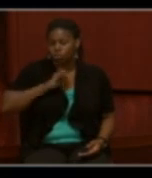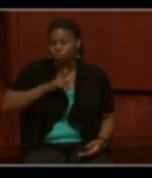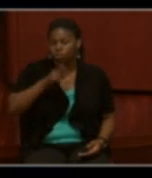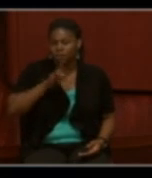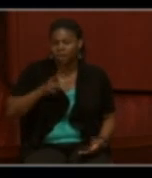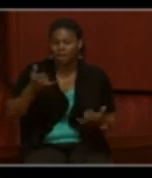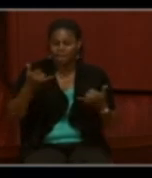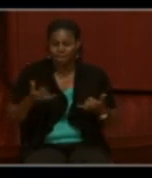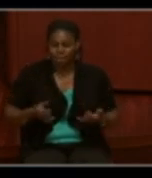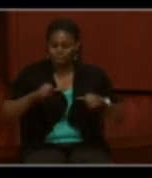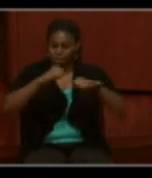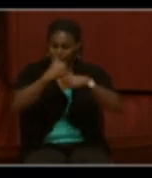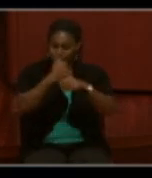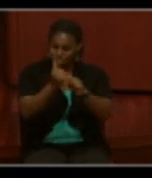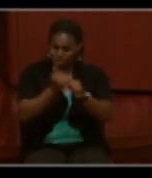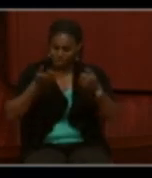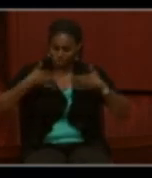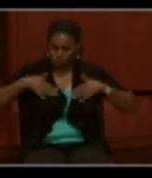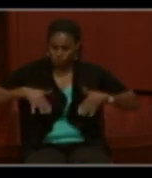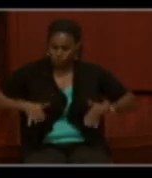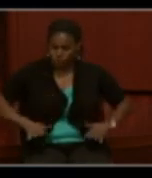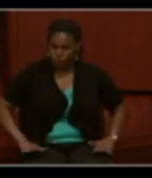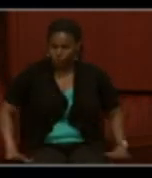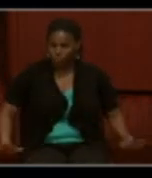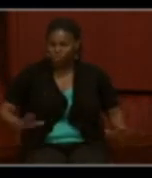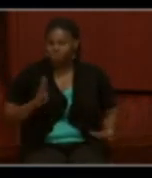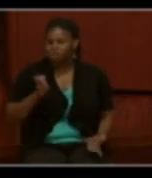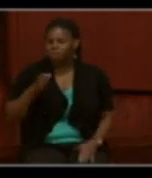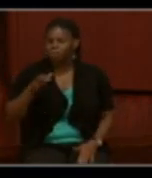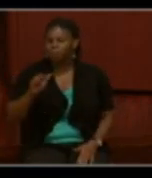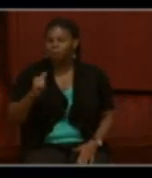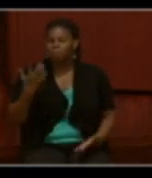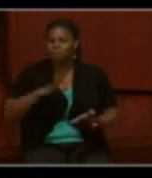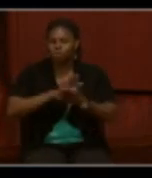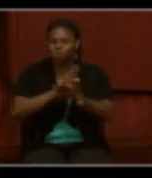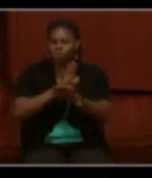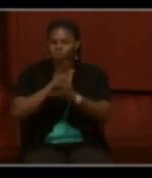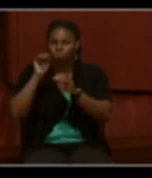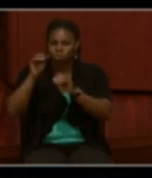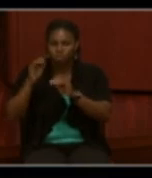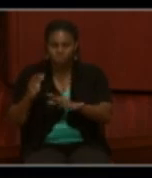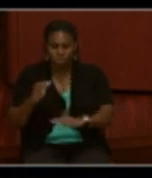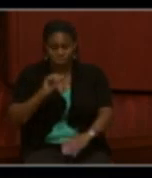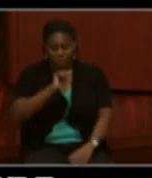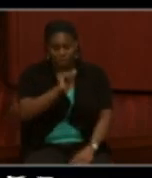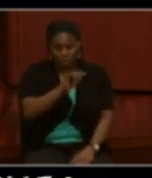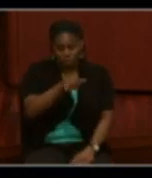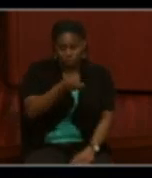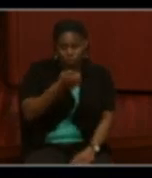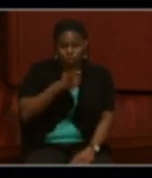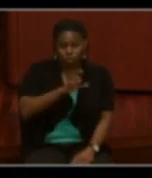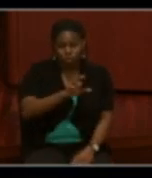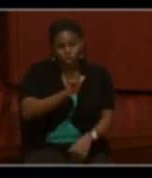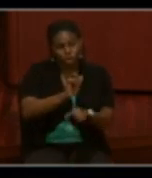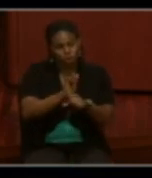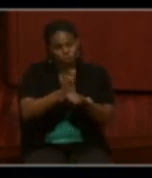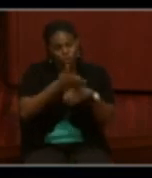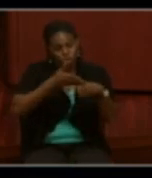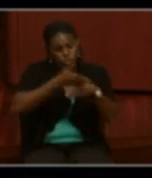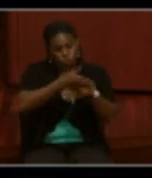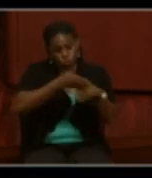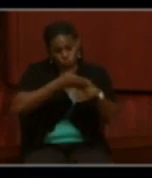dressmaker. Barbara, age 23, is a school teacher. Alfred Jr., age 20, works at the wood